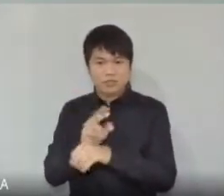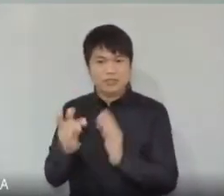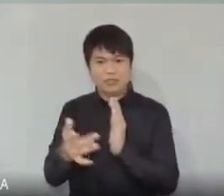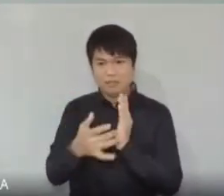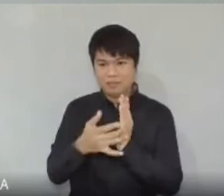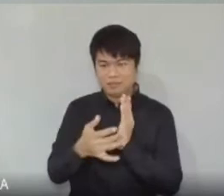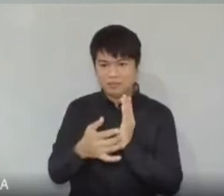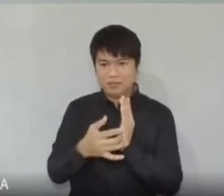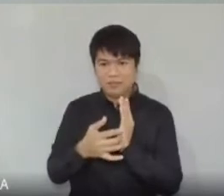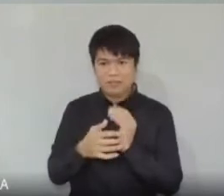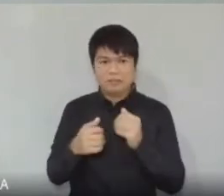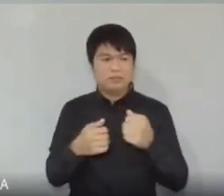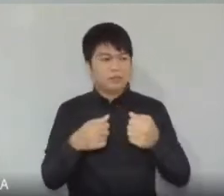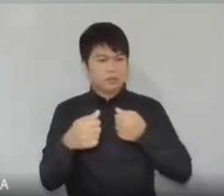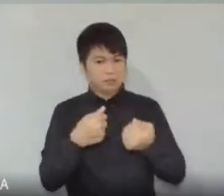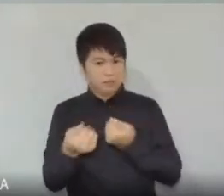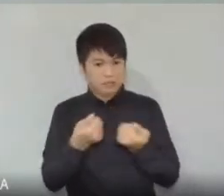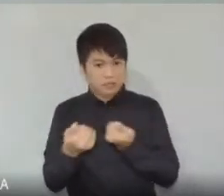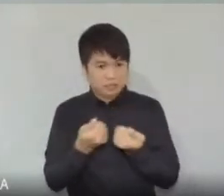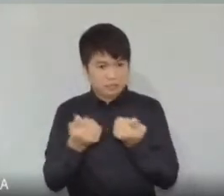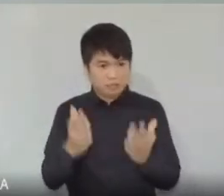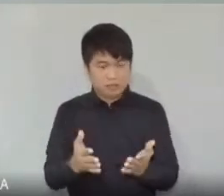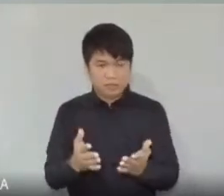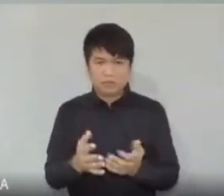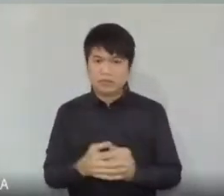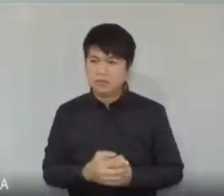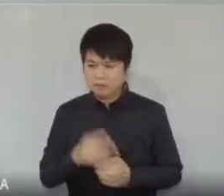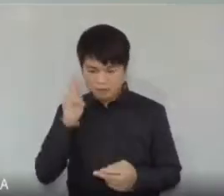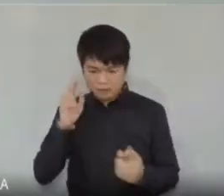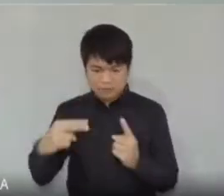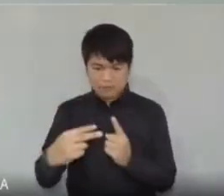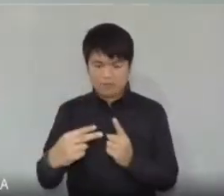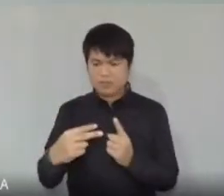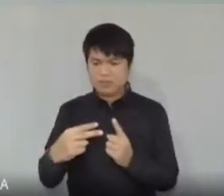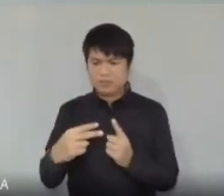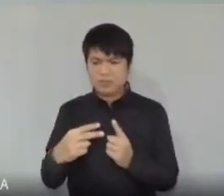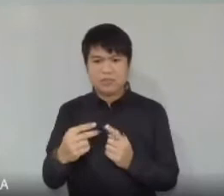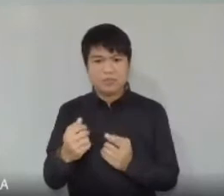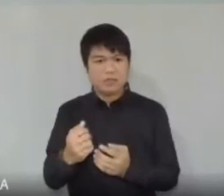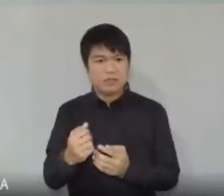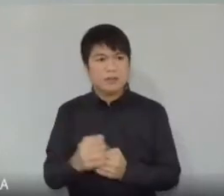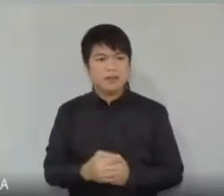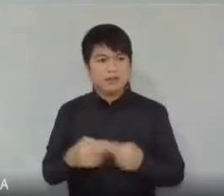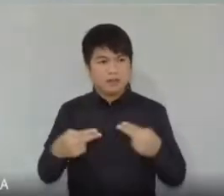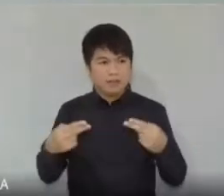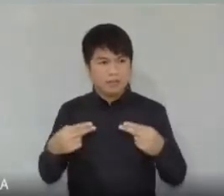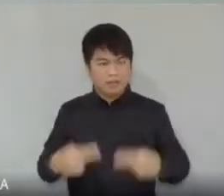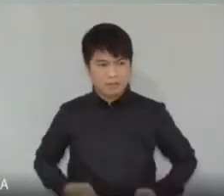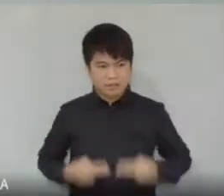collection and submission of health data, as well as critical health reports from public health authorities